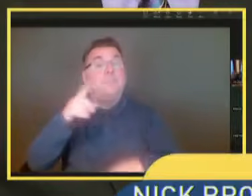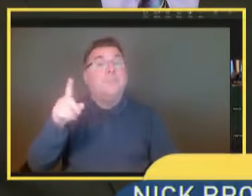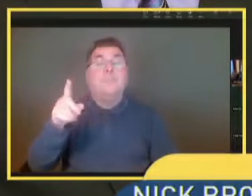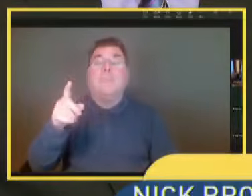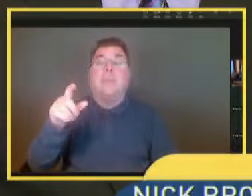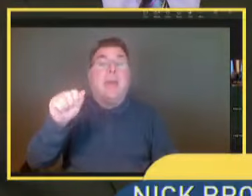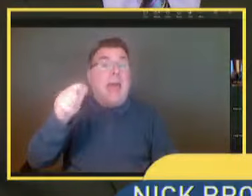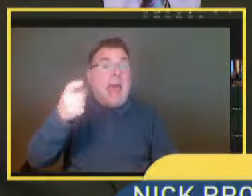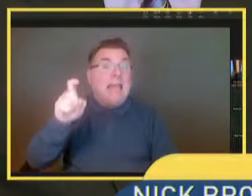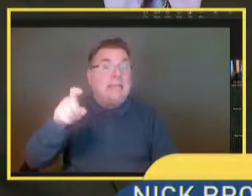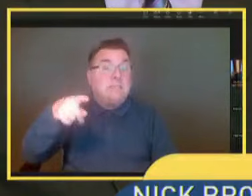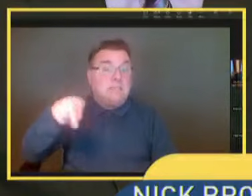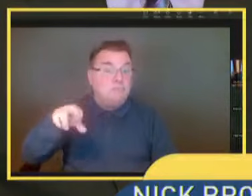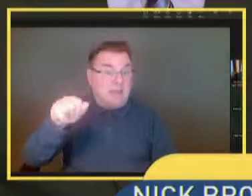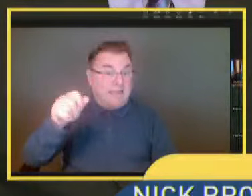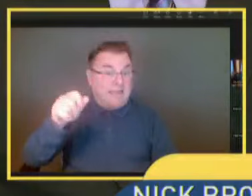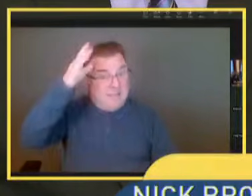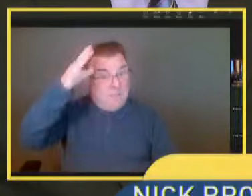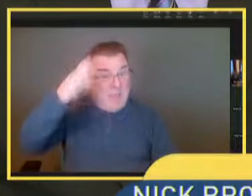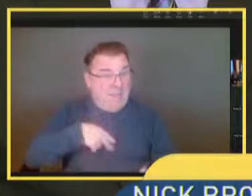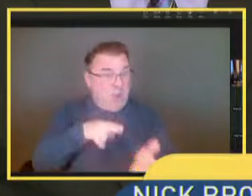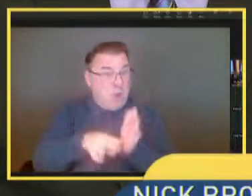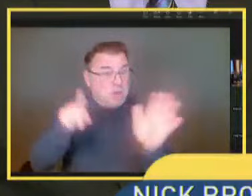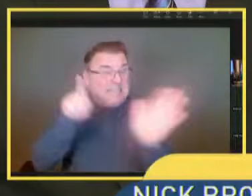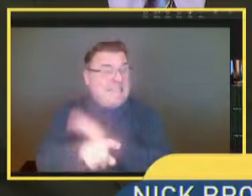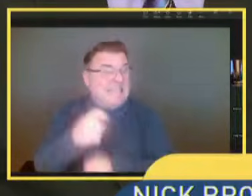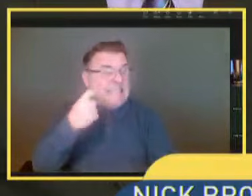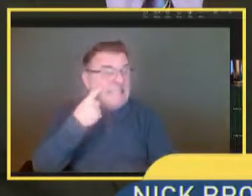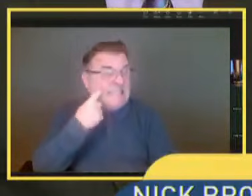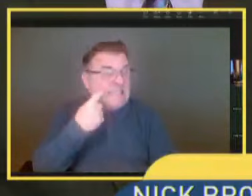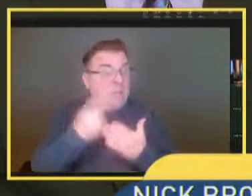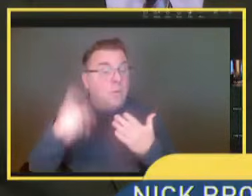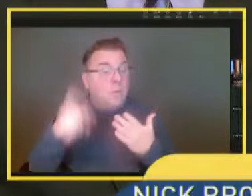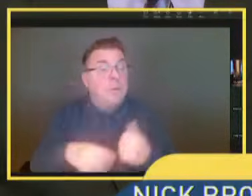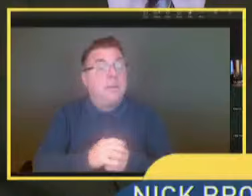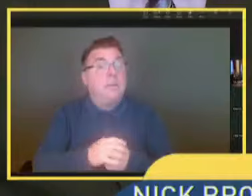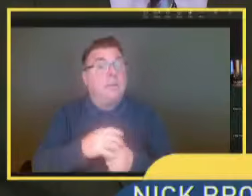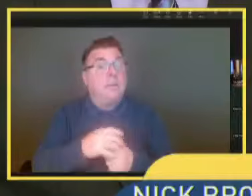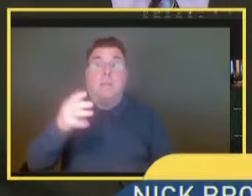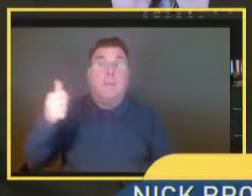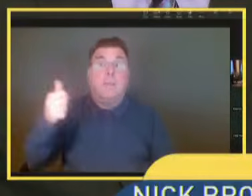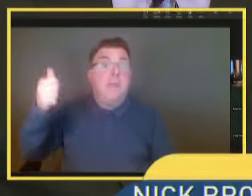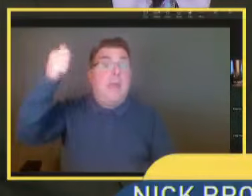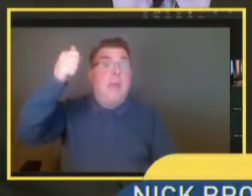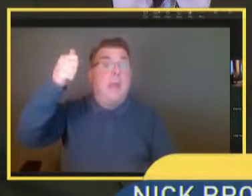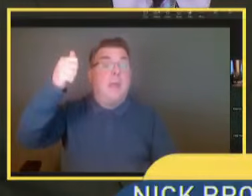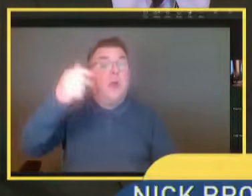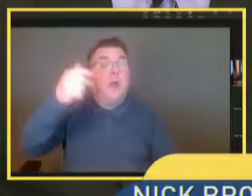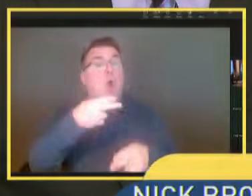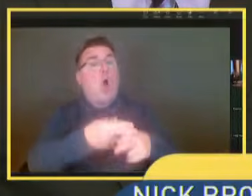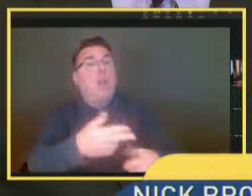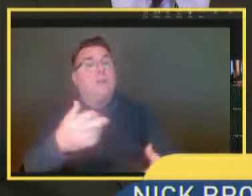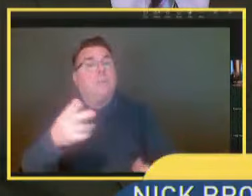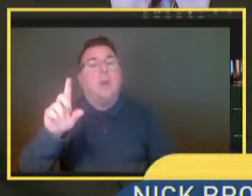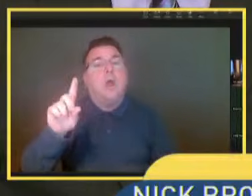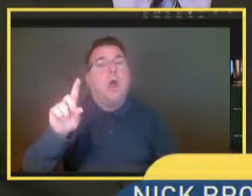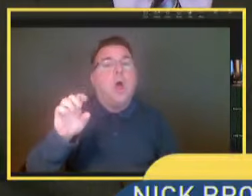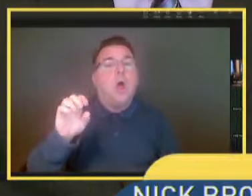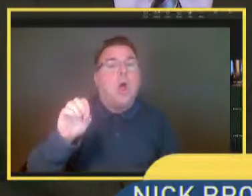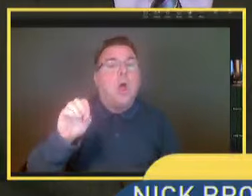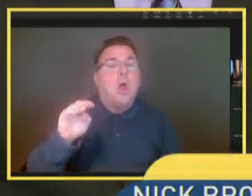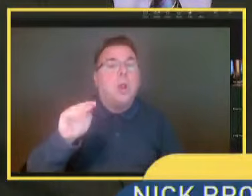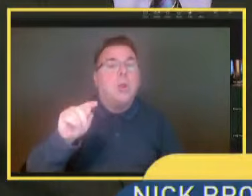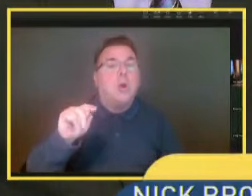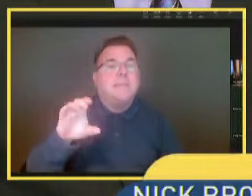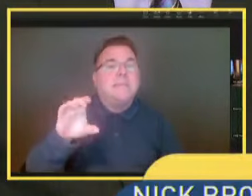was killed this weekend, the head of Homeland Security called him a domestic terrorist,